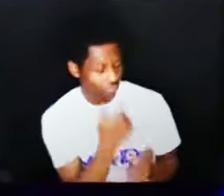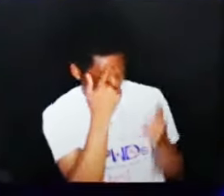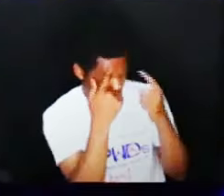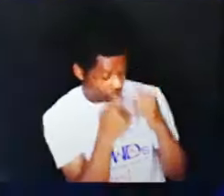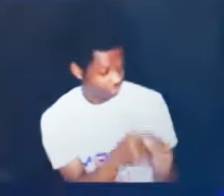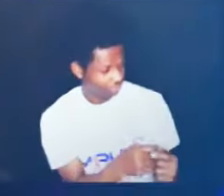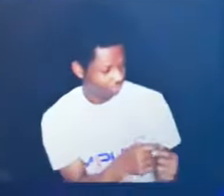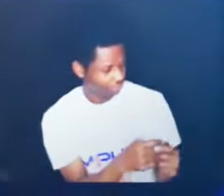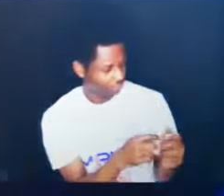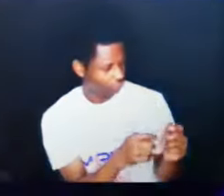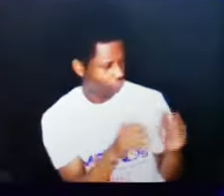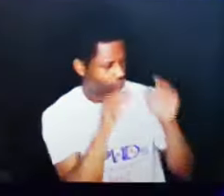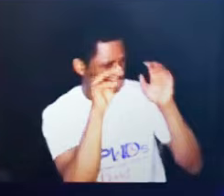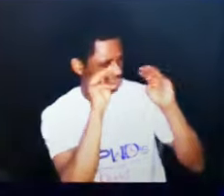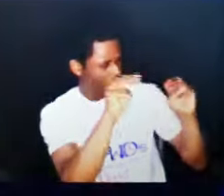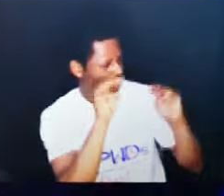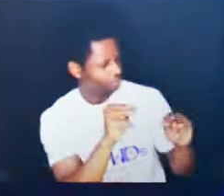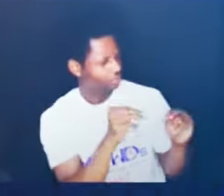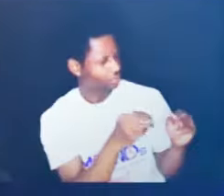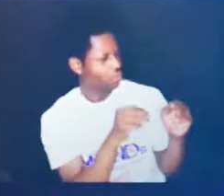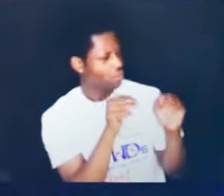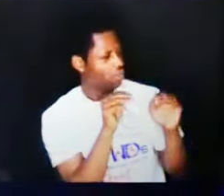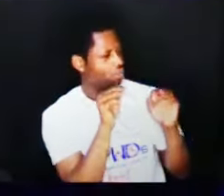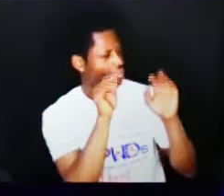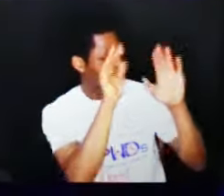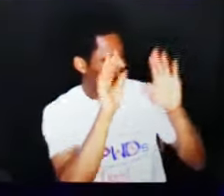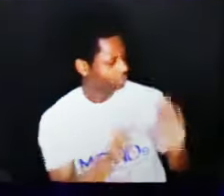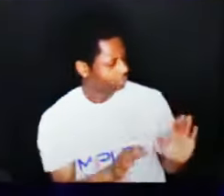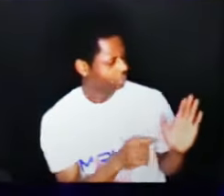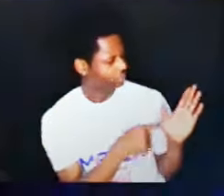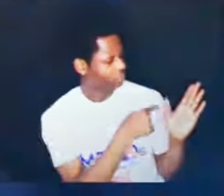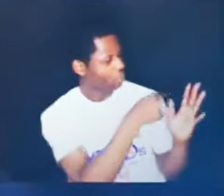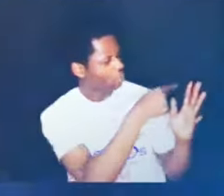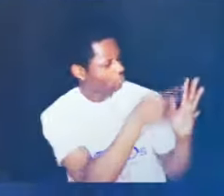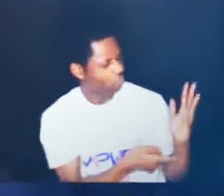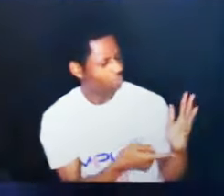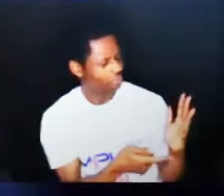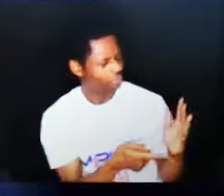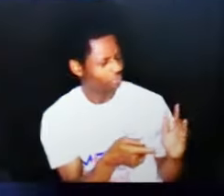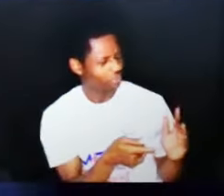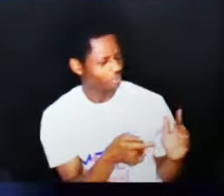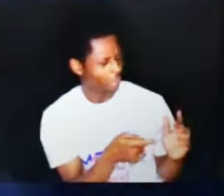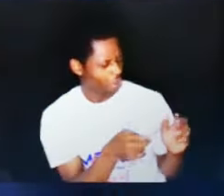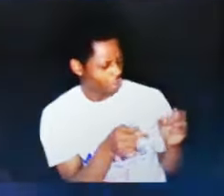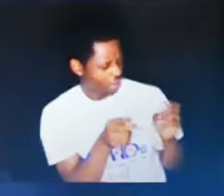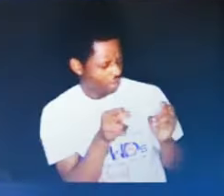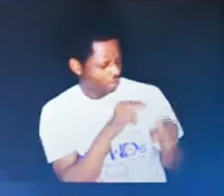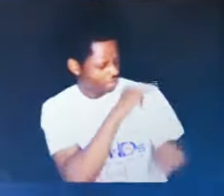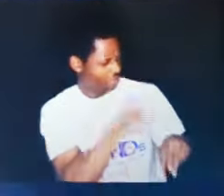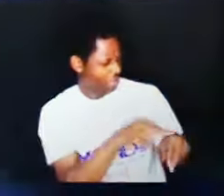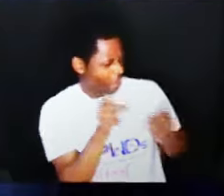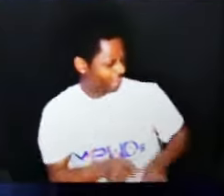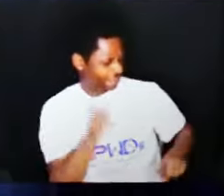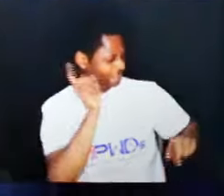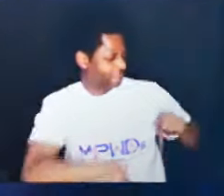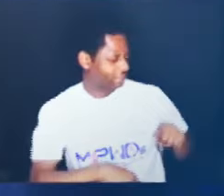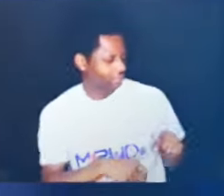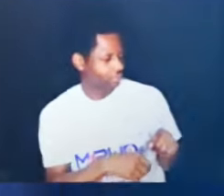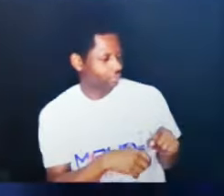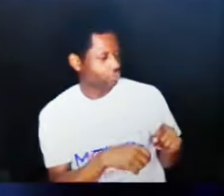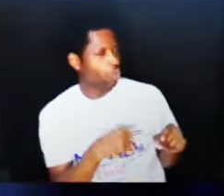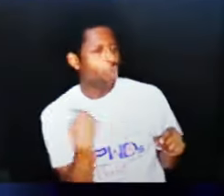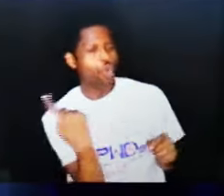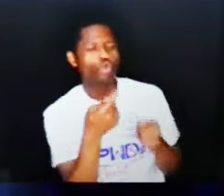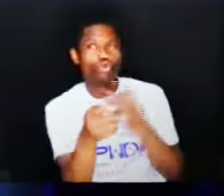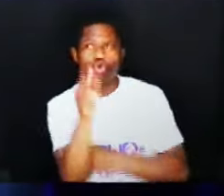the signs you are doing if God were not with him. Sani petitre ichrosem se oba yesu nchen anadwo na obese no se